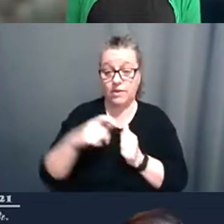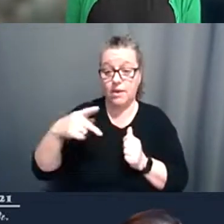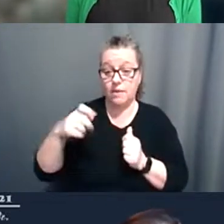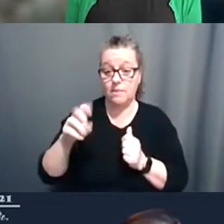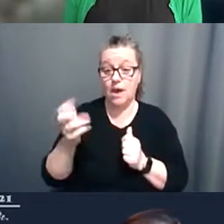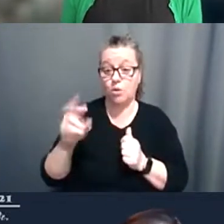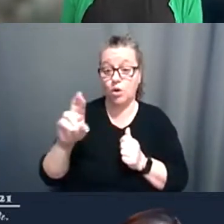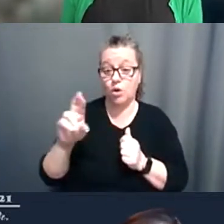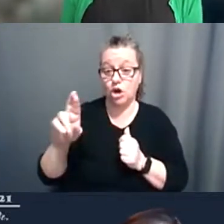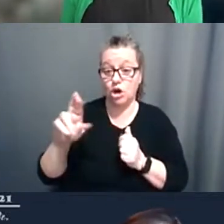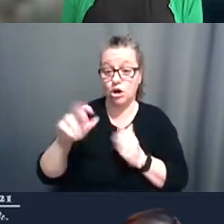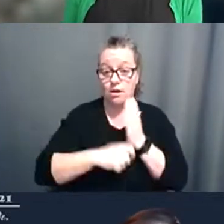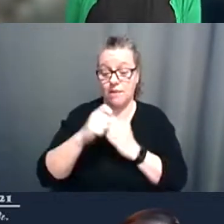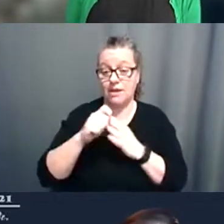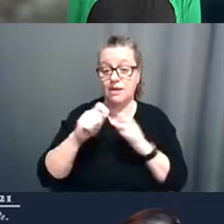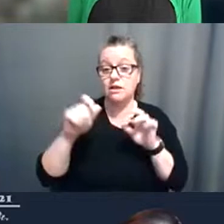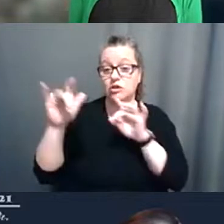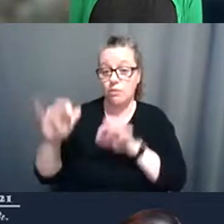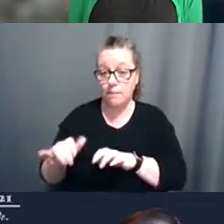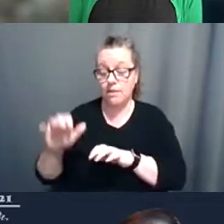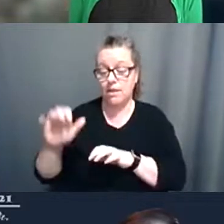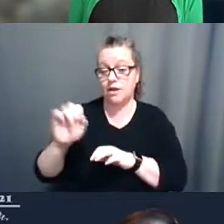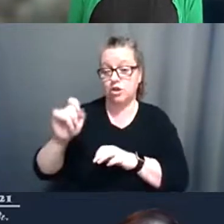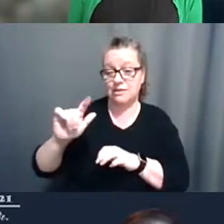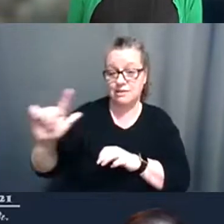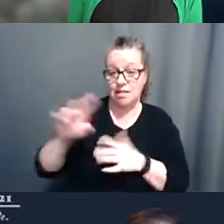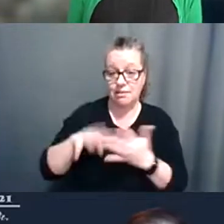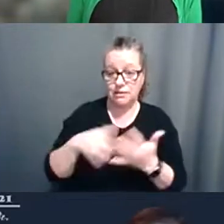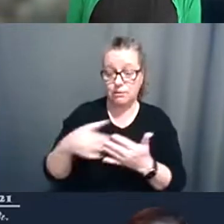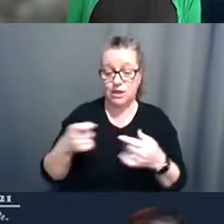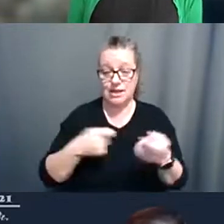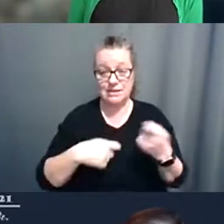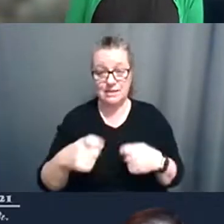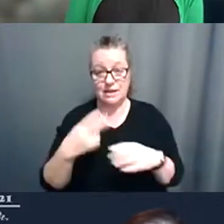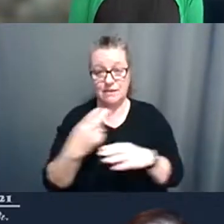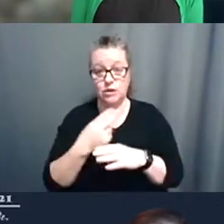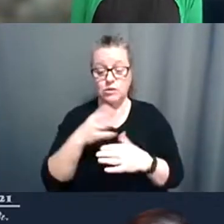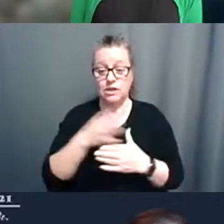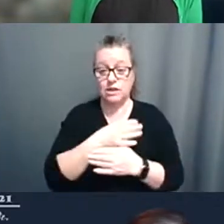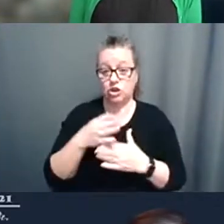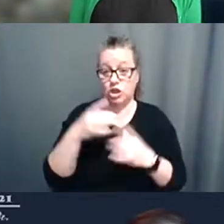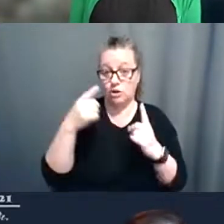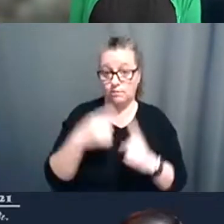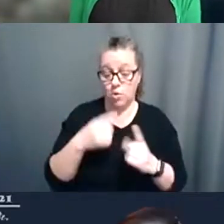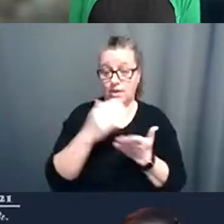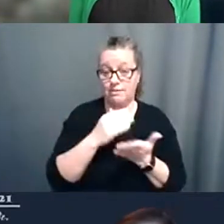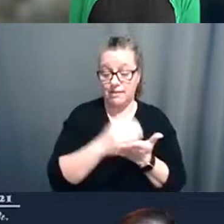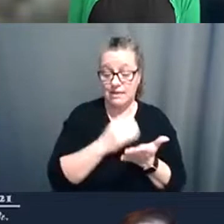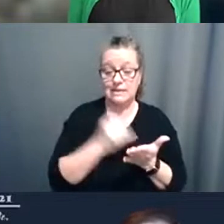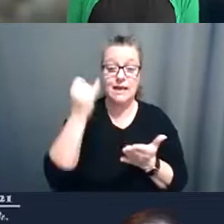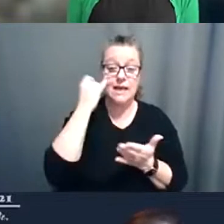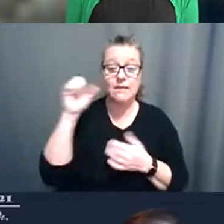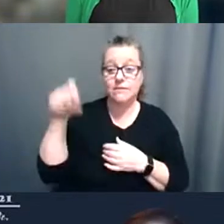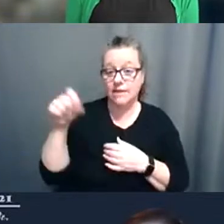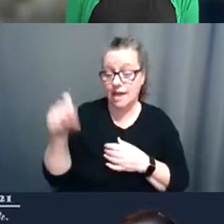to populate your Excel spreadsheet instead of using SharePoint lists? And if so, what were the factors